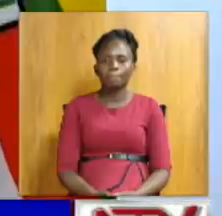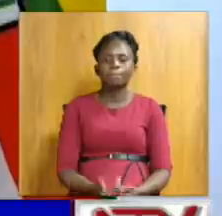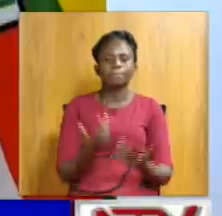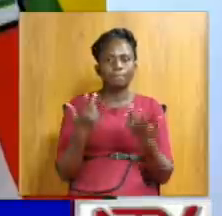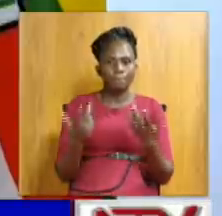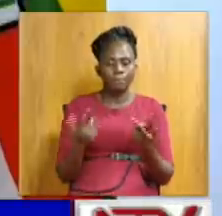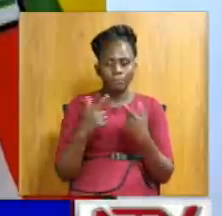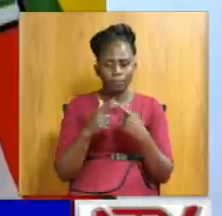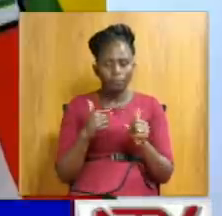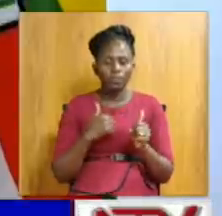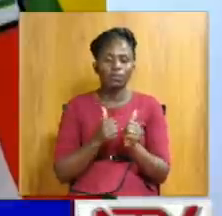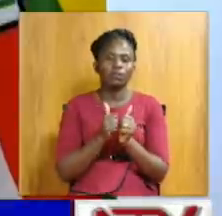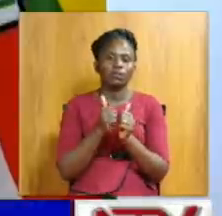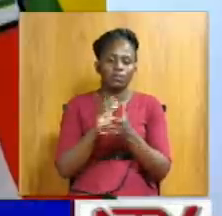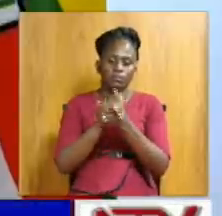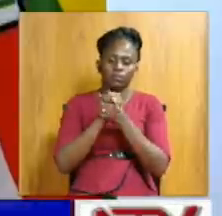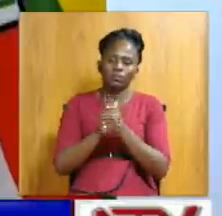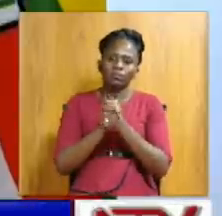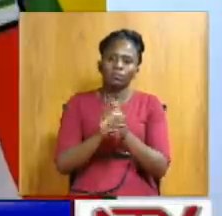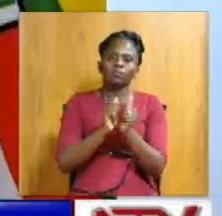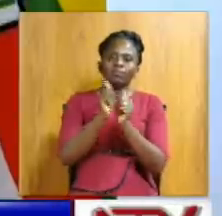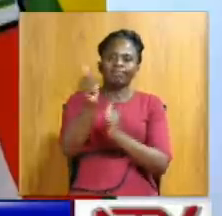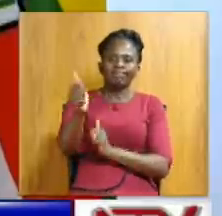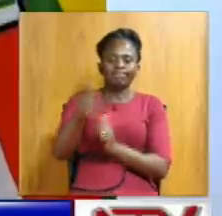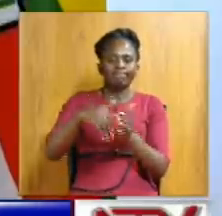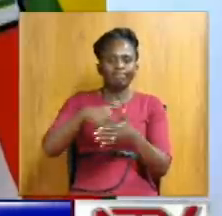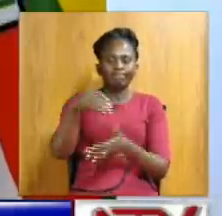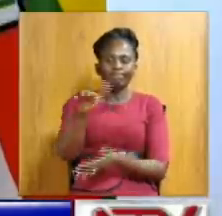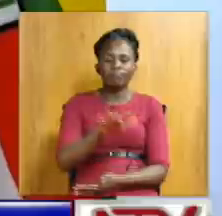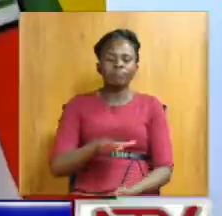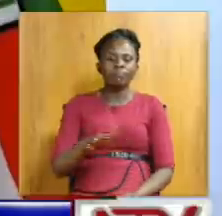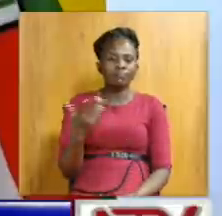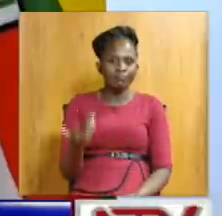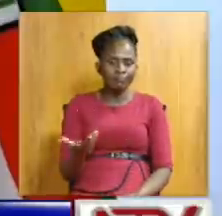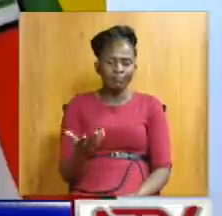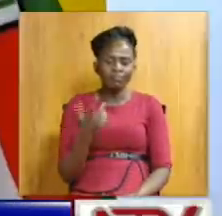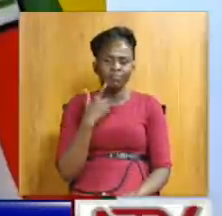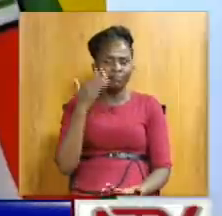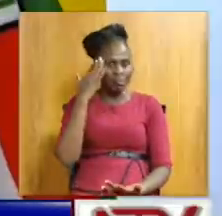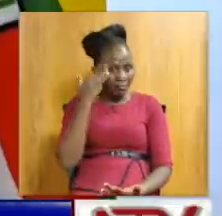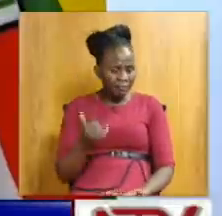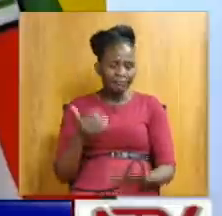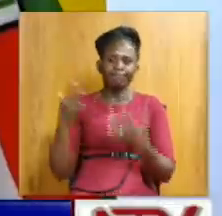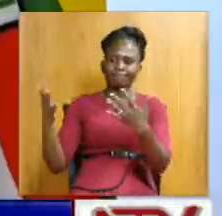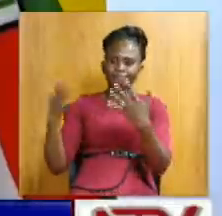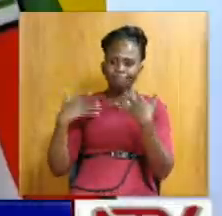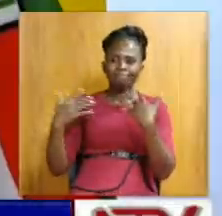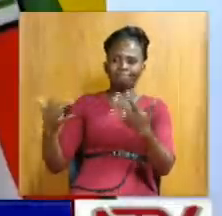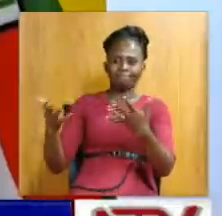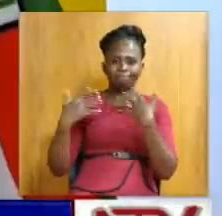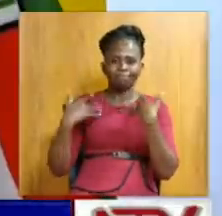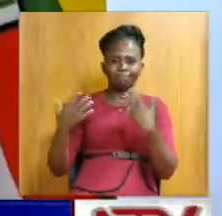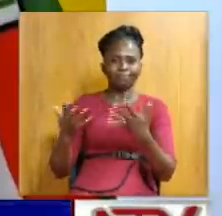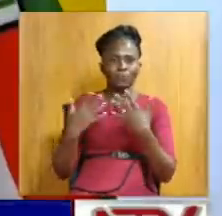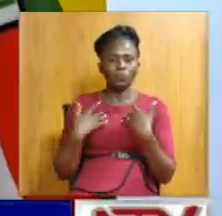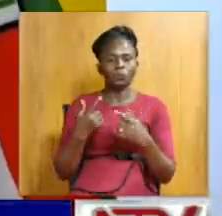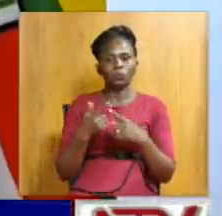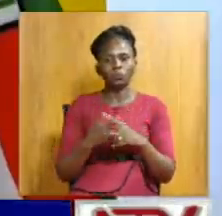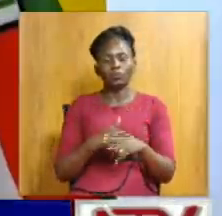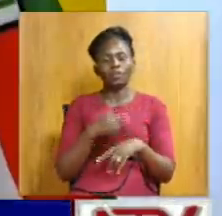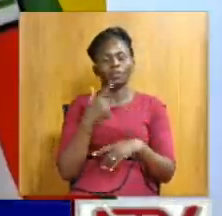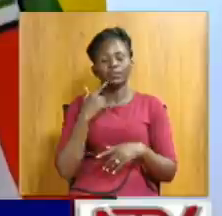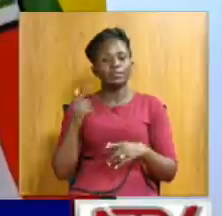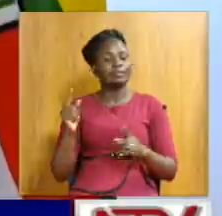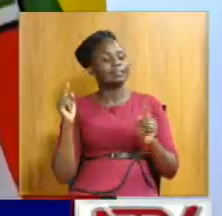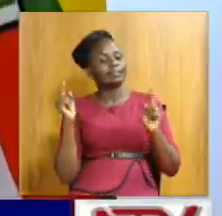at a safe distance outside in the compound with the wind blowing from you to them and not the other way.